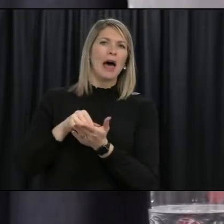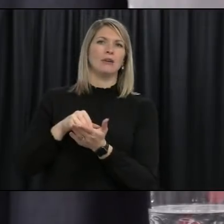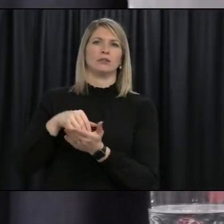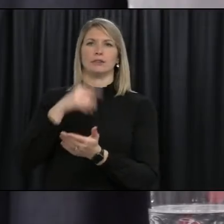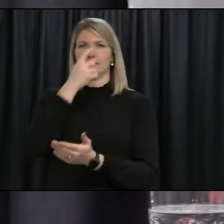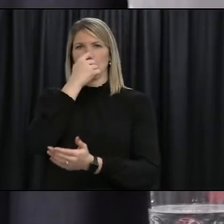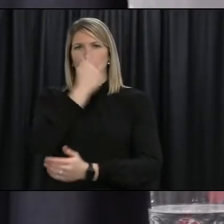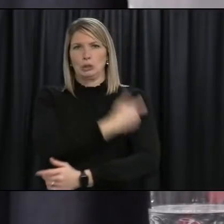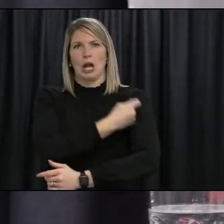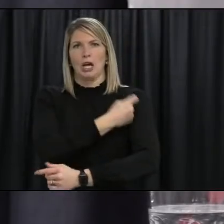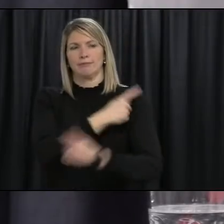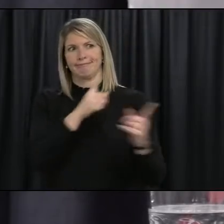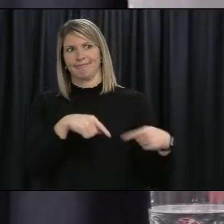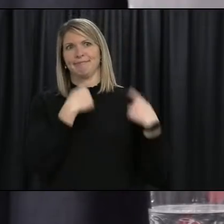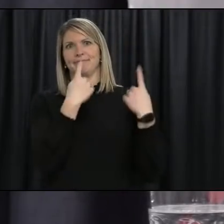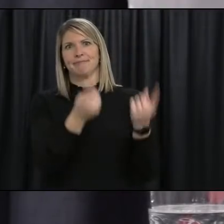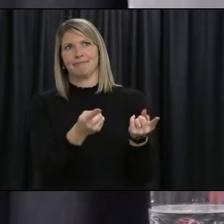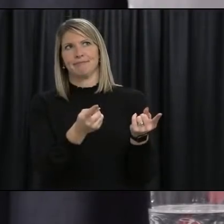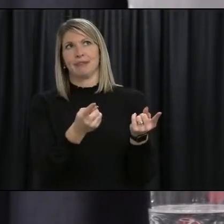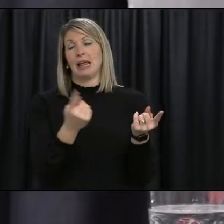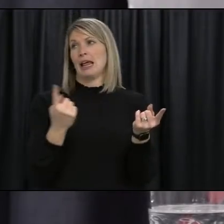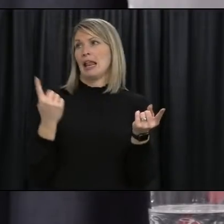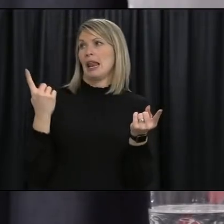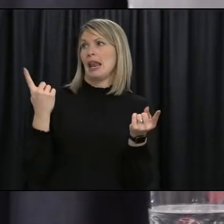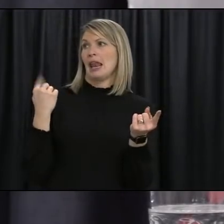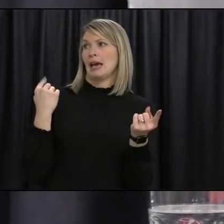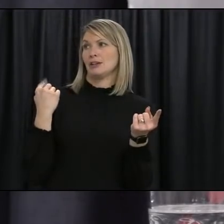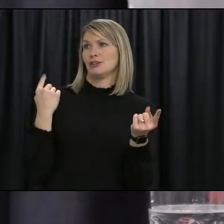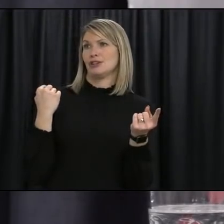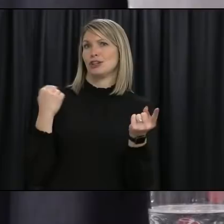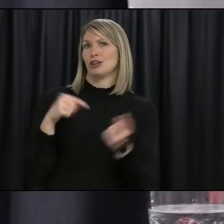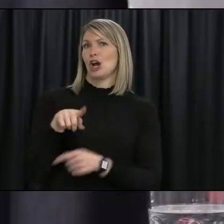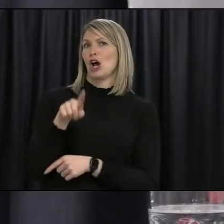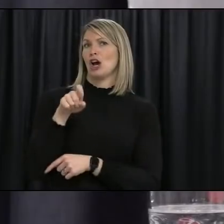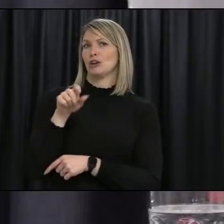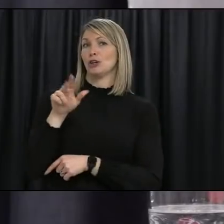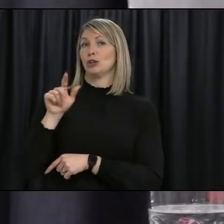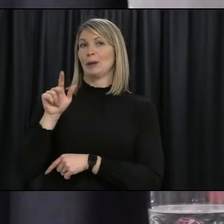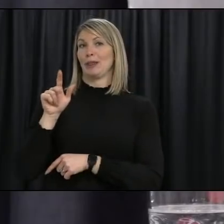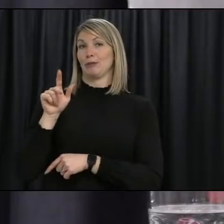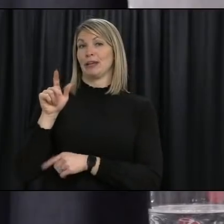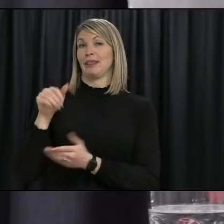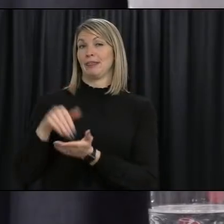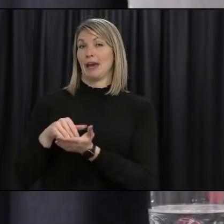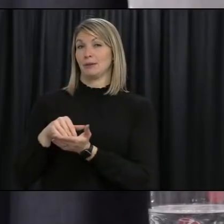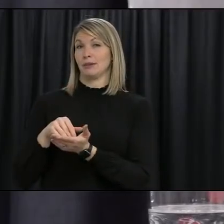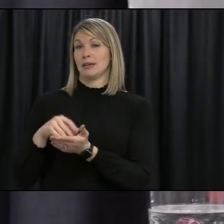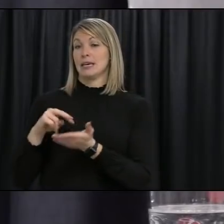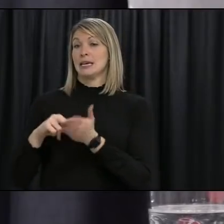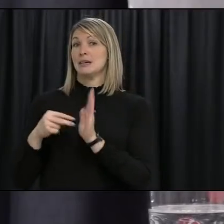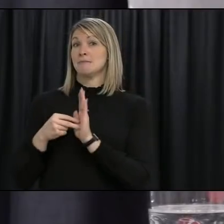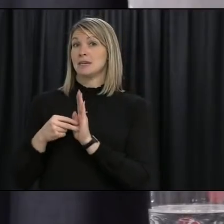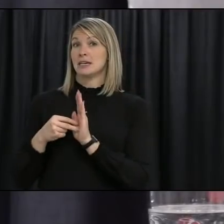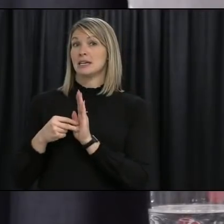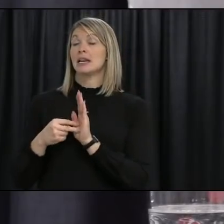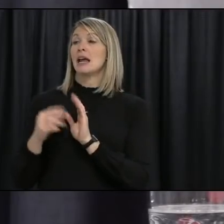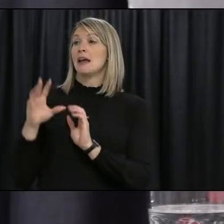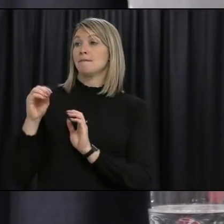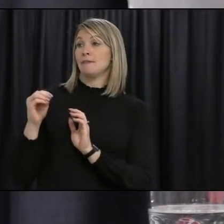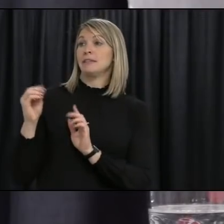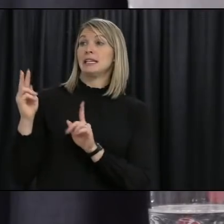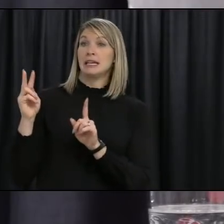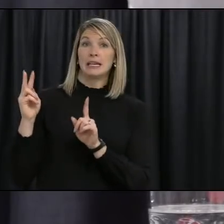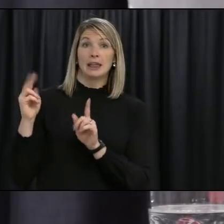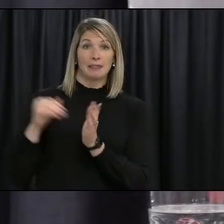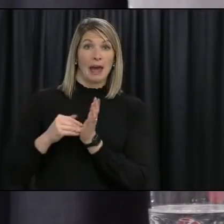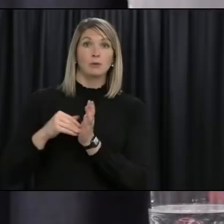routes. That compares with 123,000 this time last year. We have another 50,000 appointments booked over the next